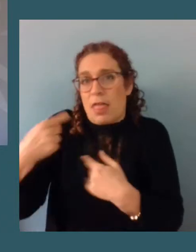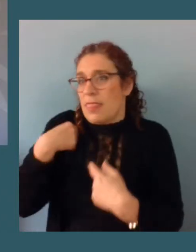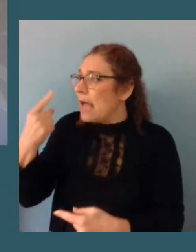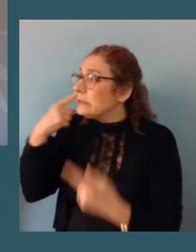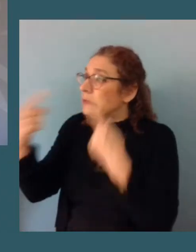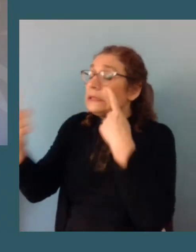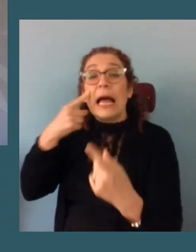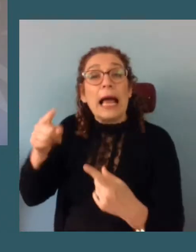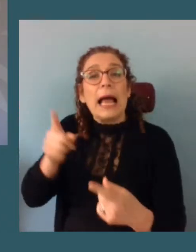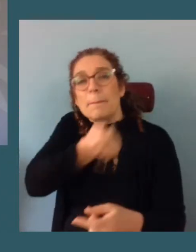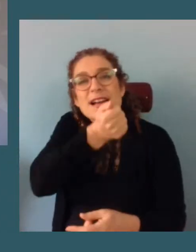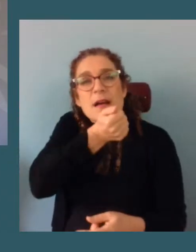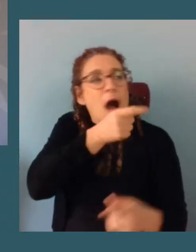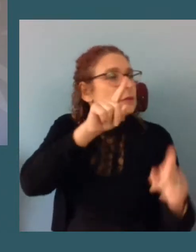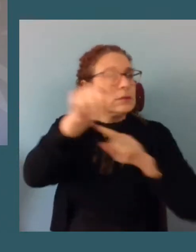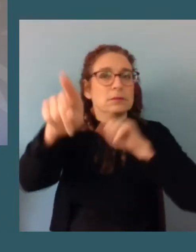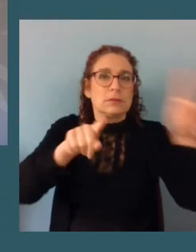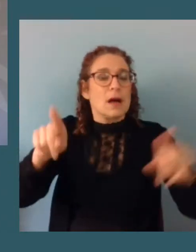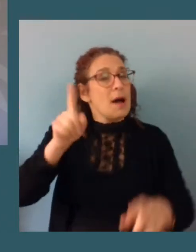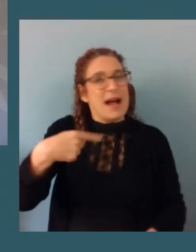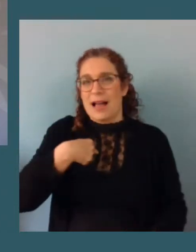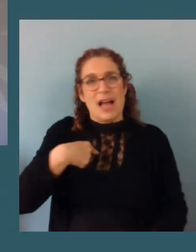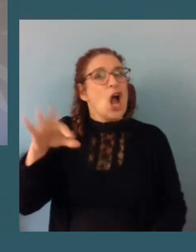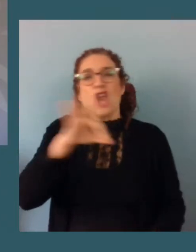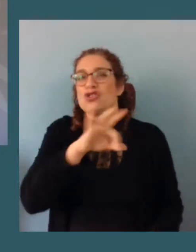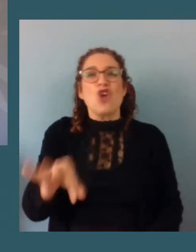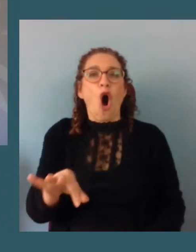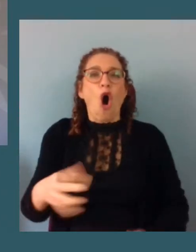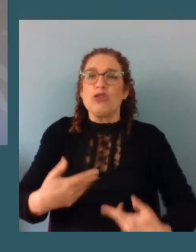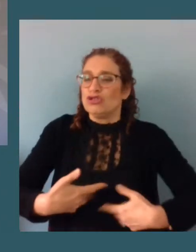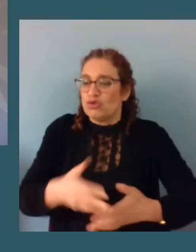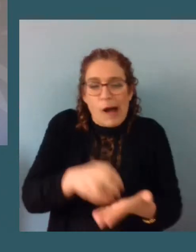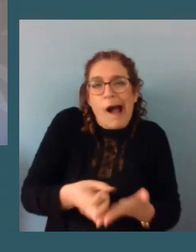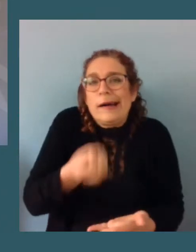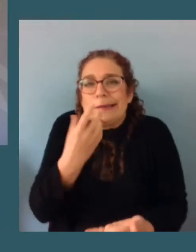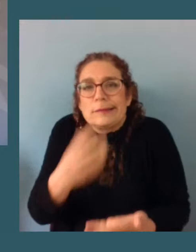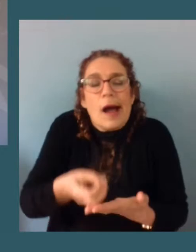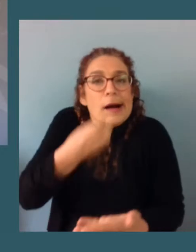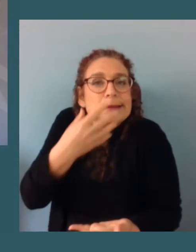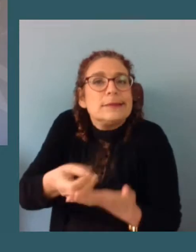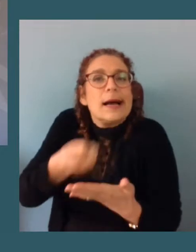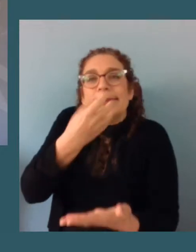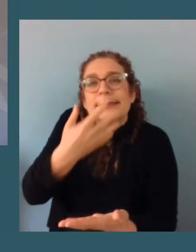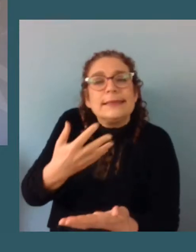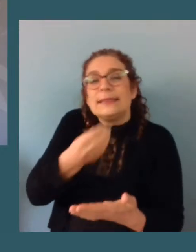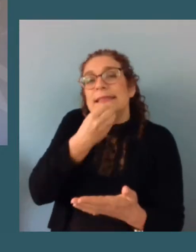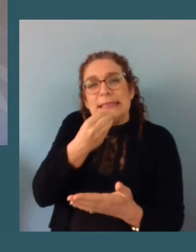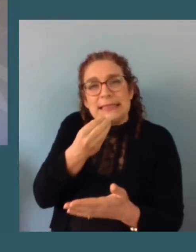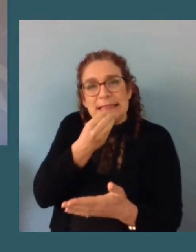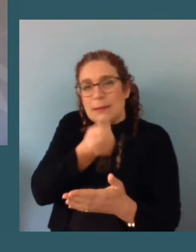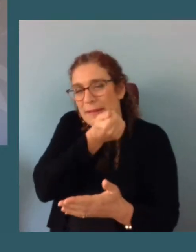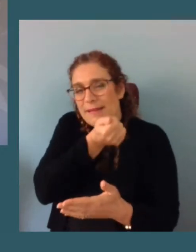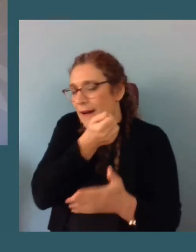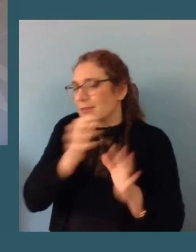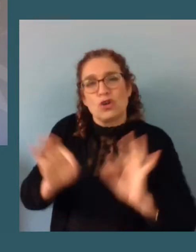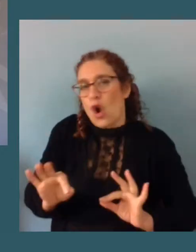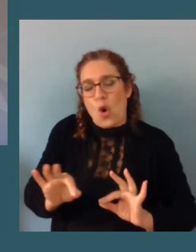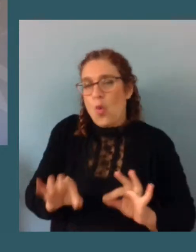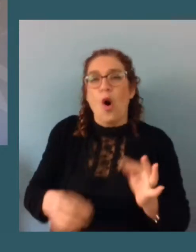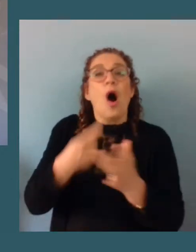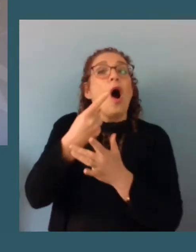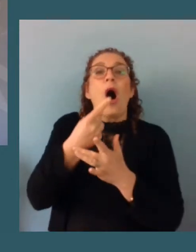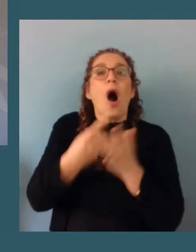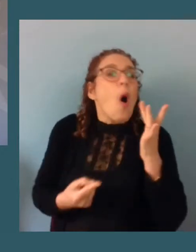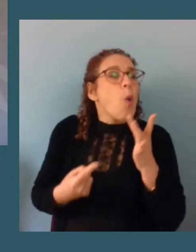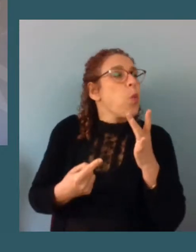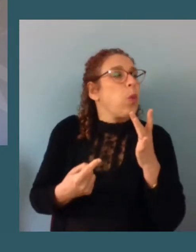but it is not for them to freely consume peanuts when they're eating outside of the house or even within